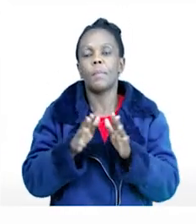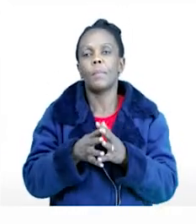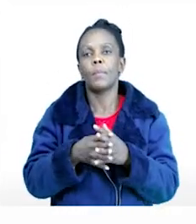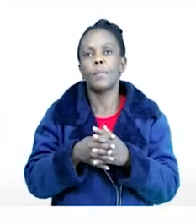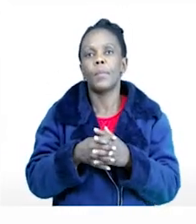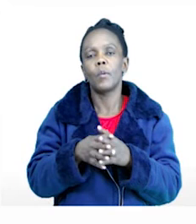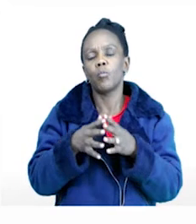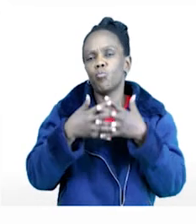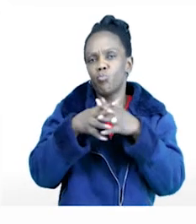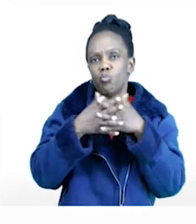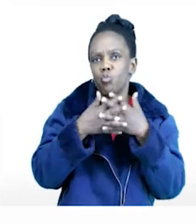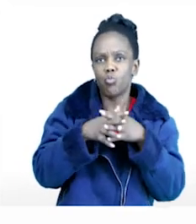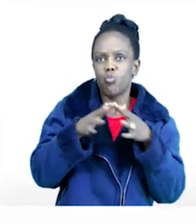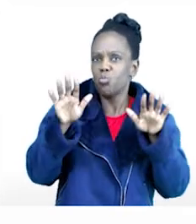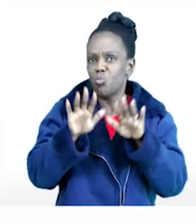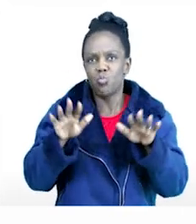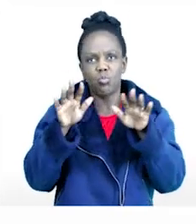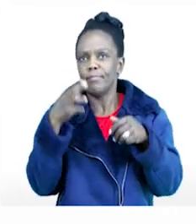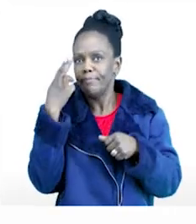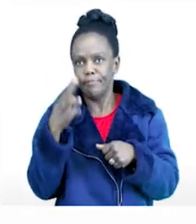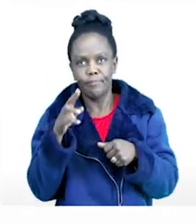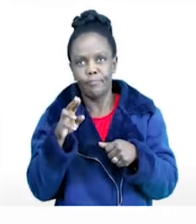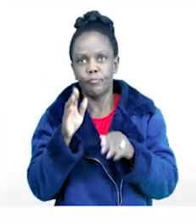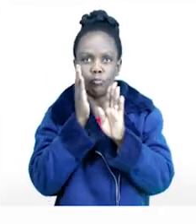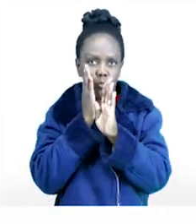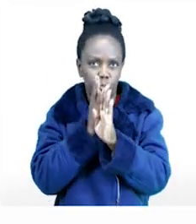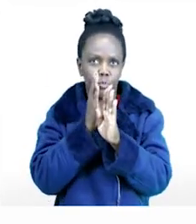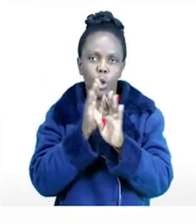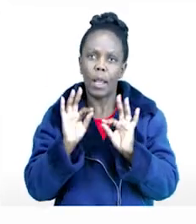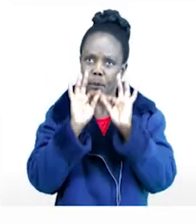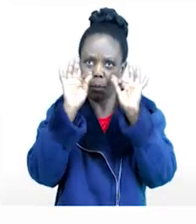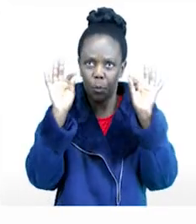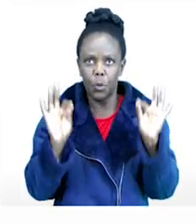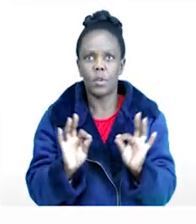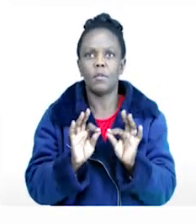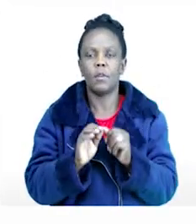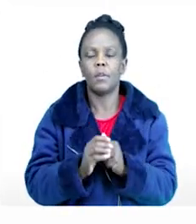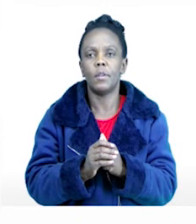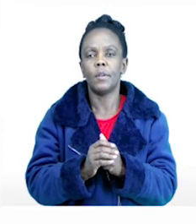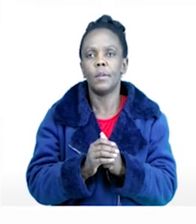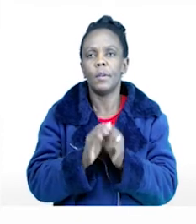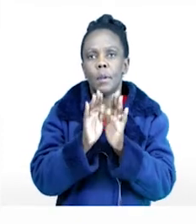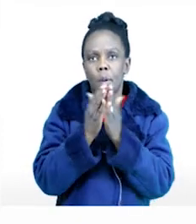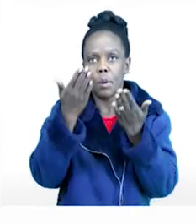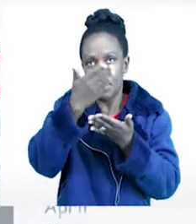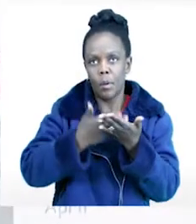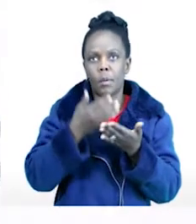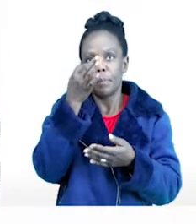the lines and it looks very beautiful. Now let's go to page 9.